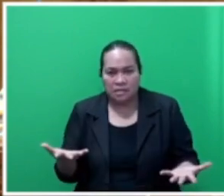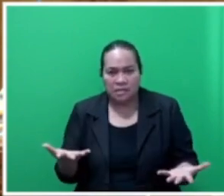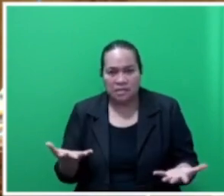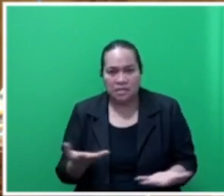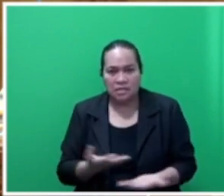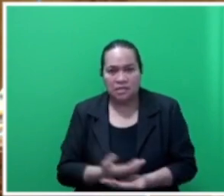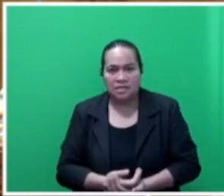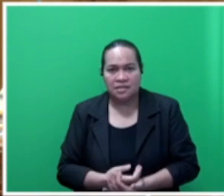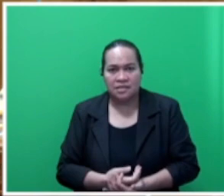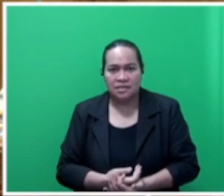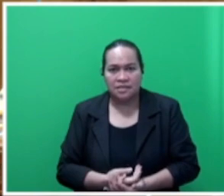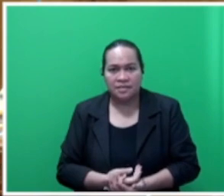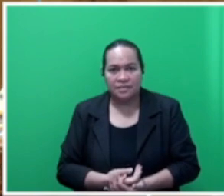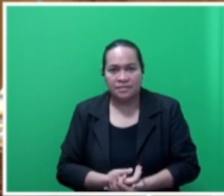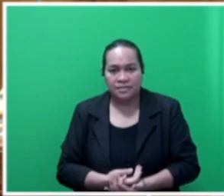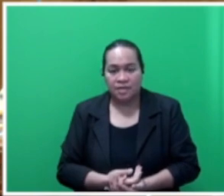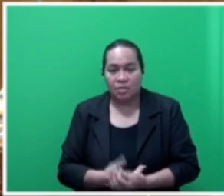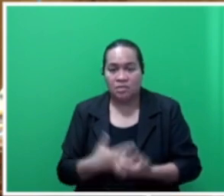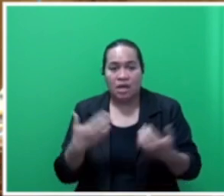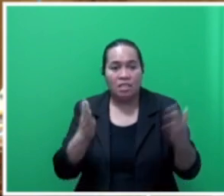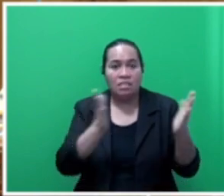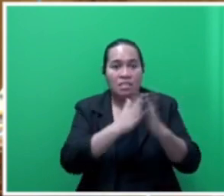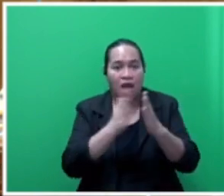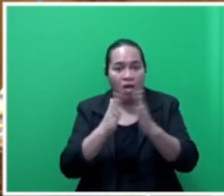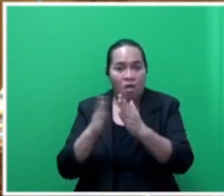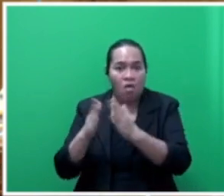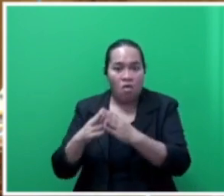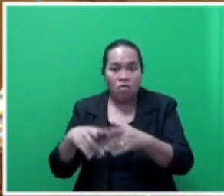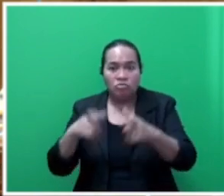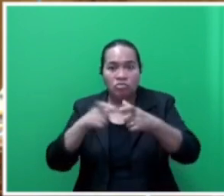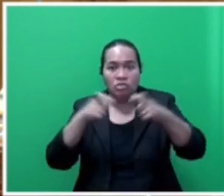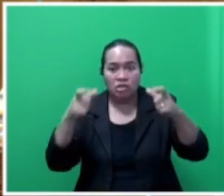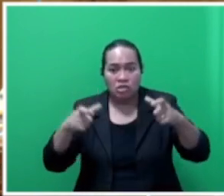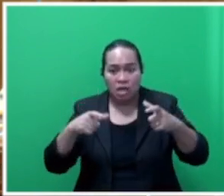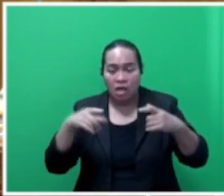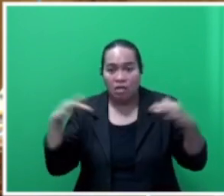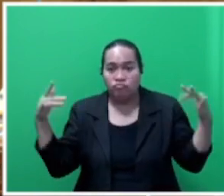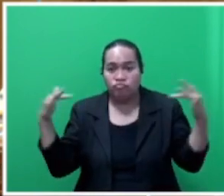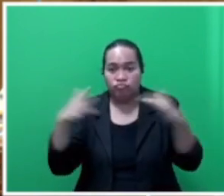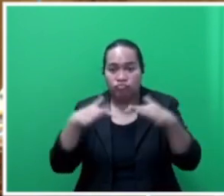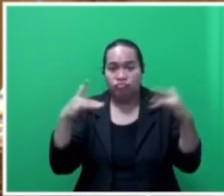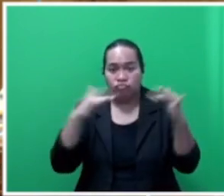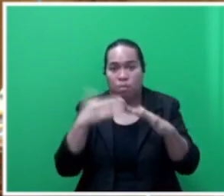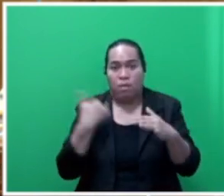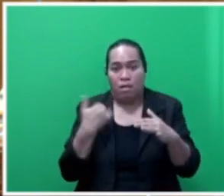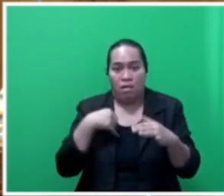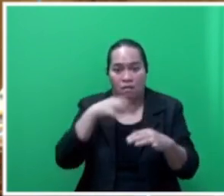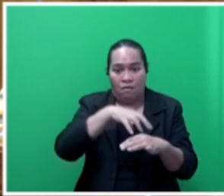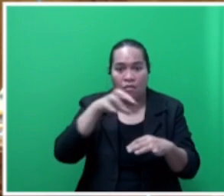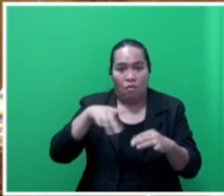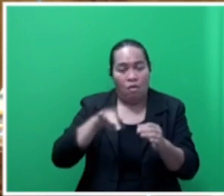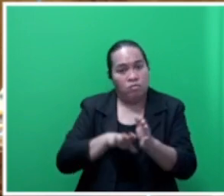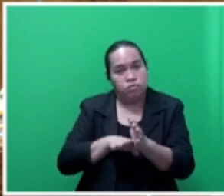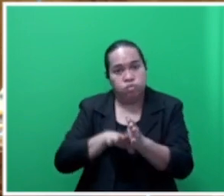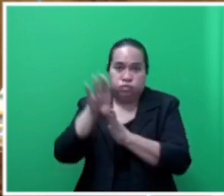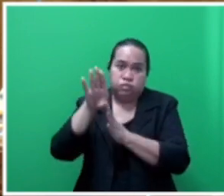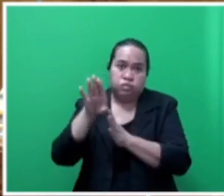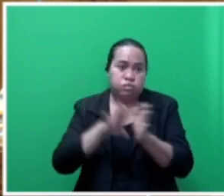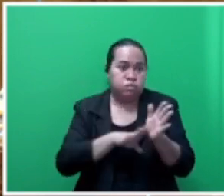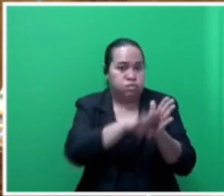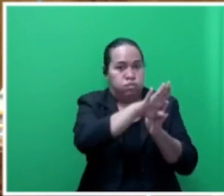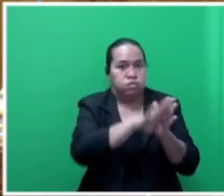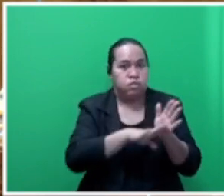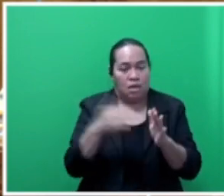When the urban population has increased, including that of the peri-urban, and